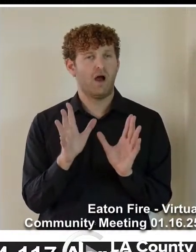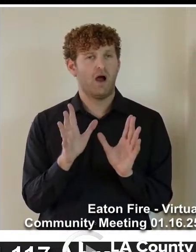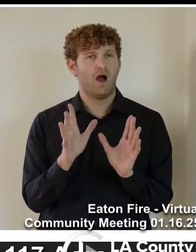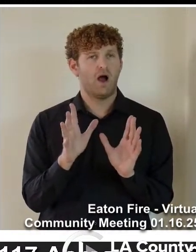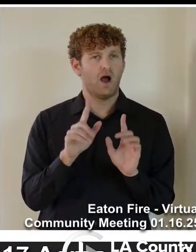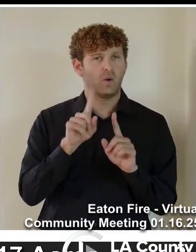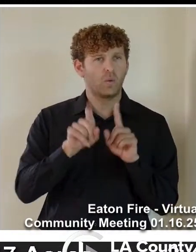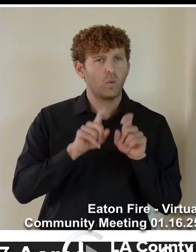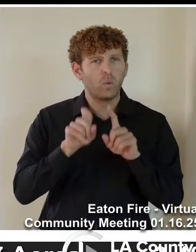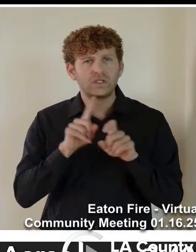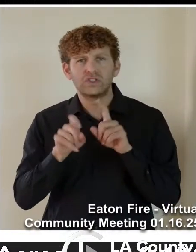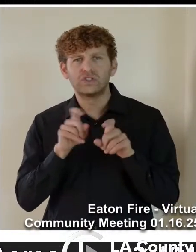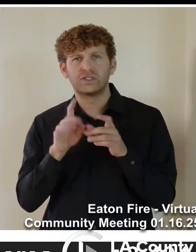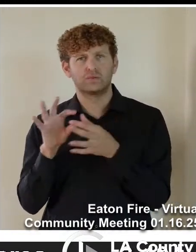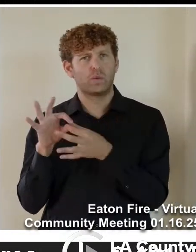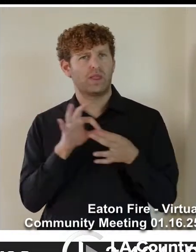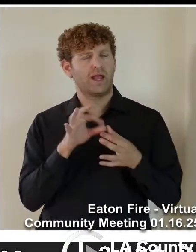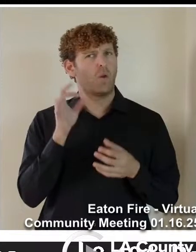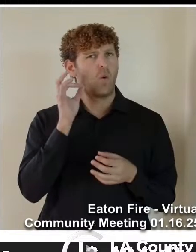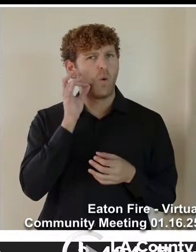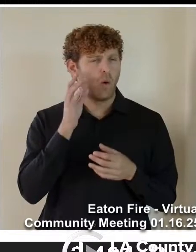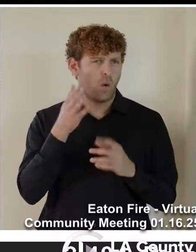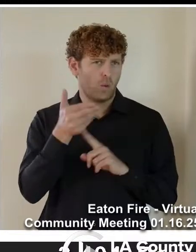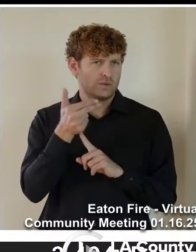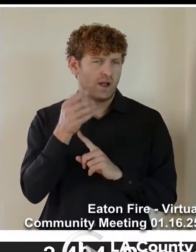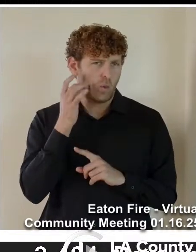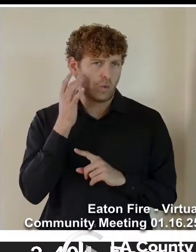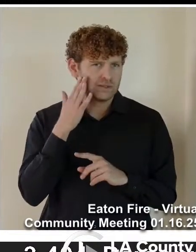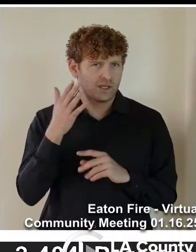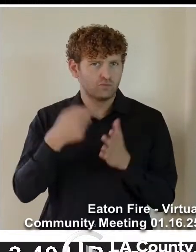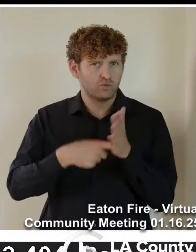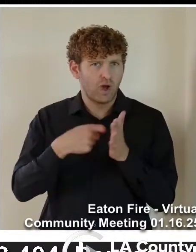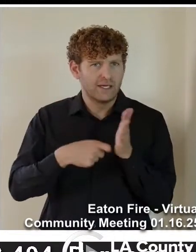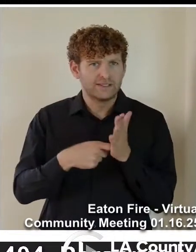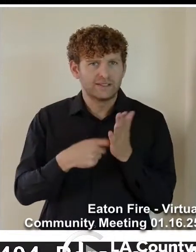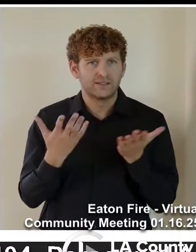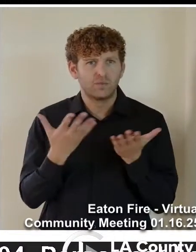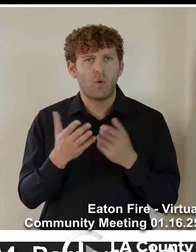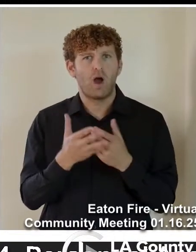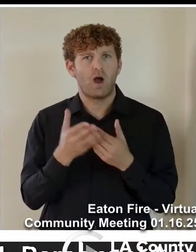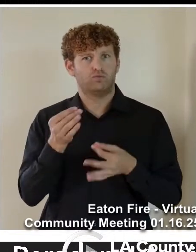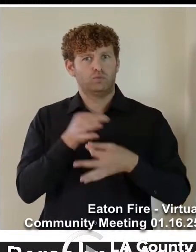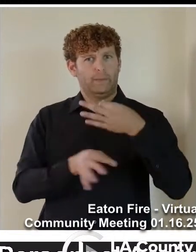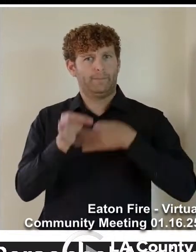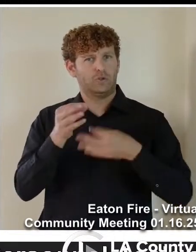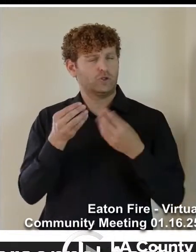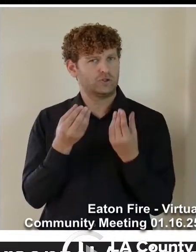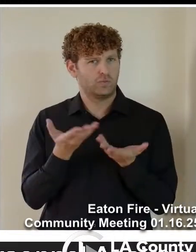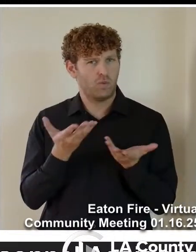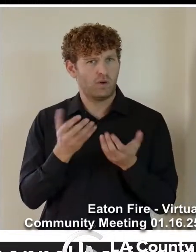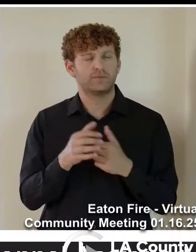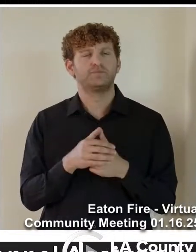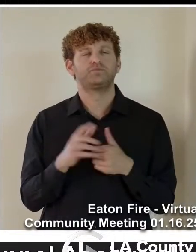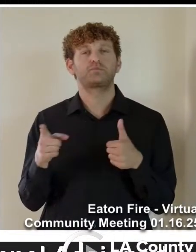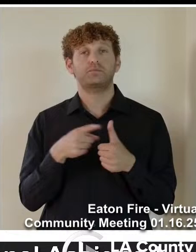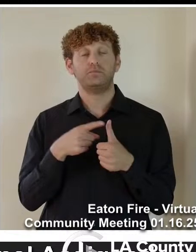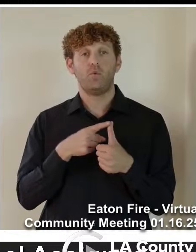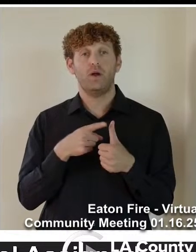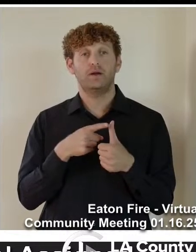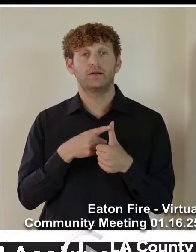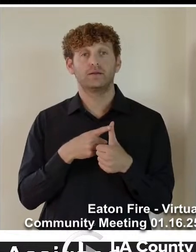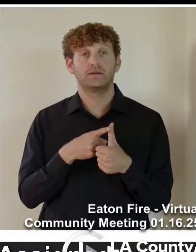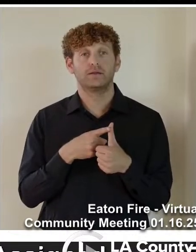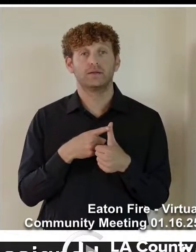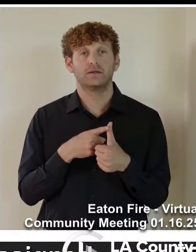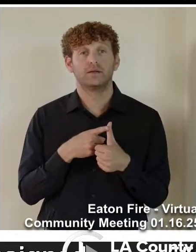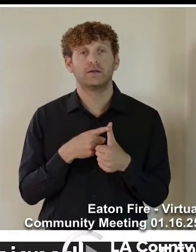about hotel costs and how FEMA reimburses. Okay. So, number one, we want you to really